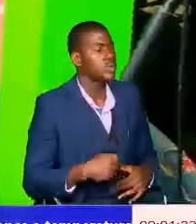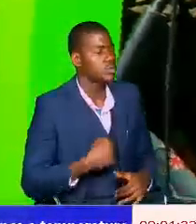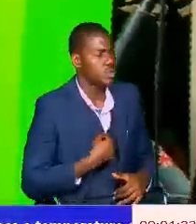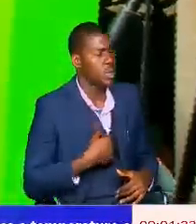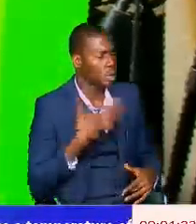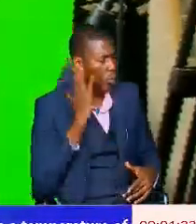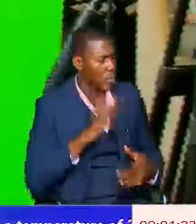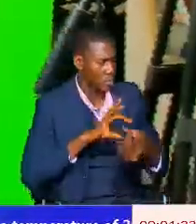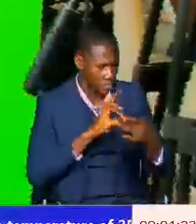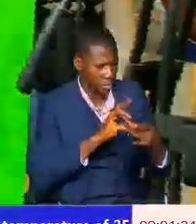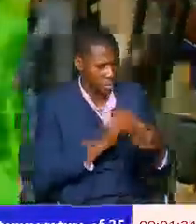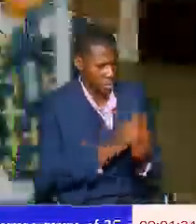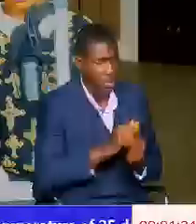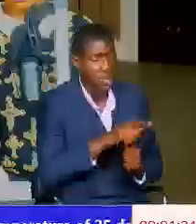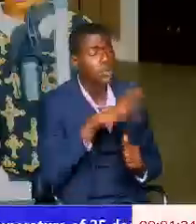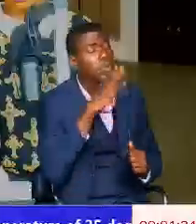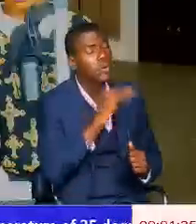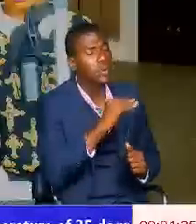Now,